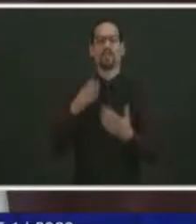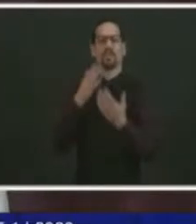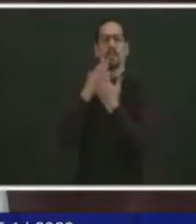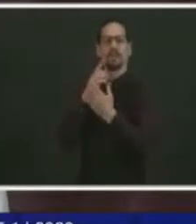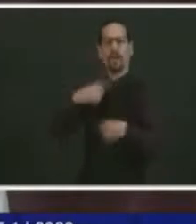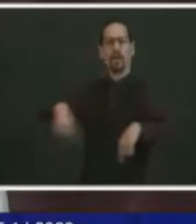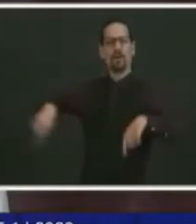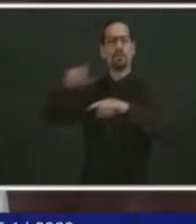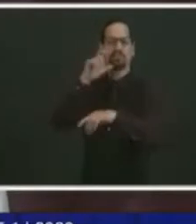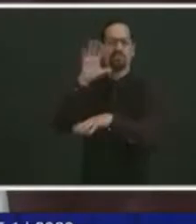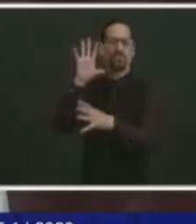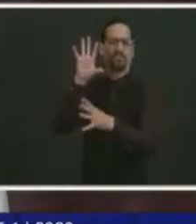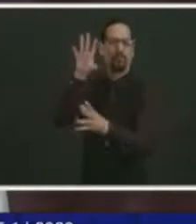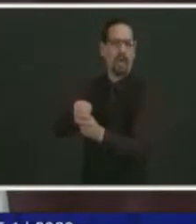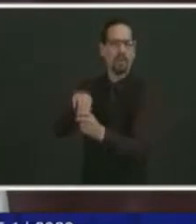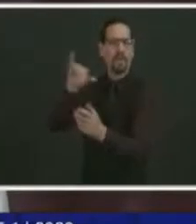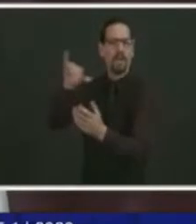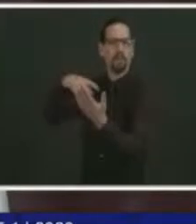it.